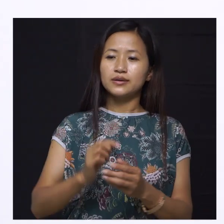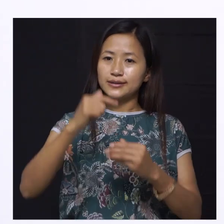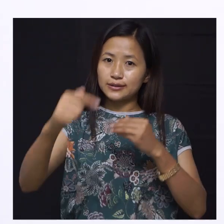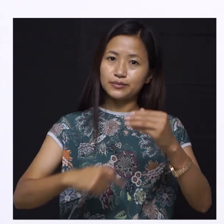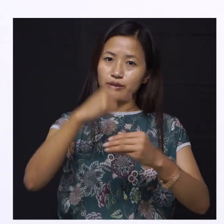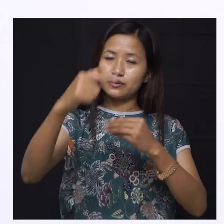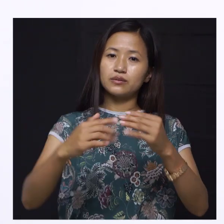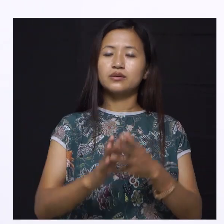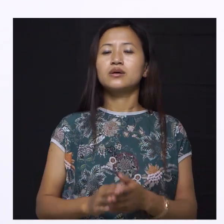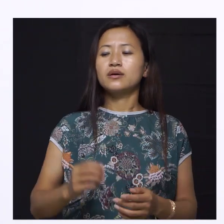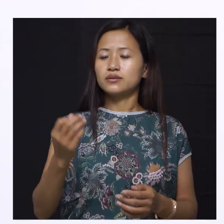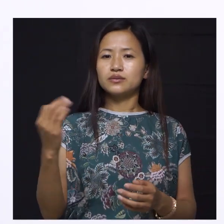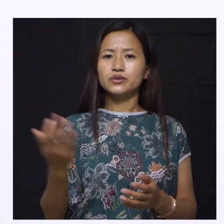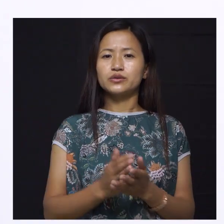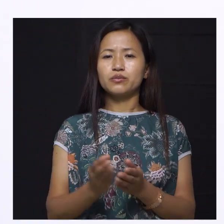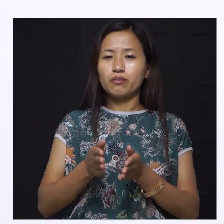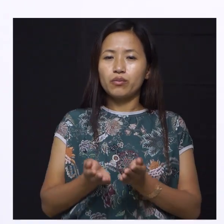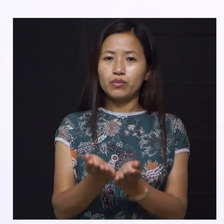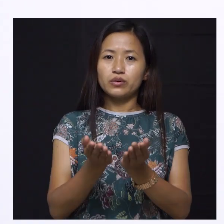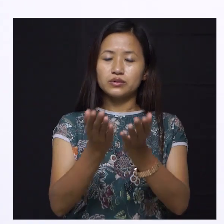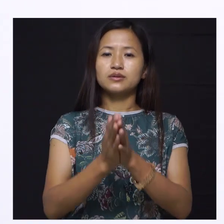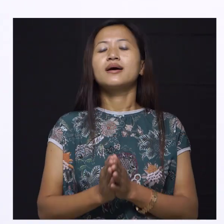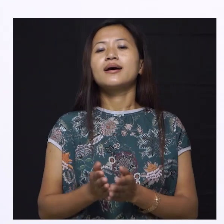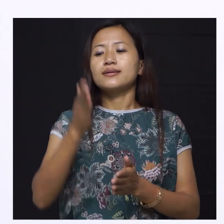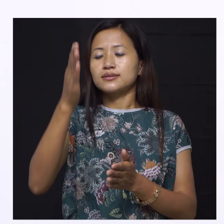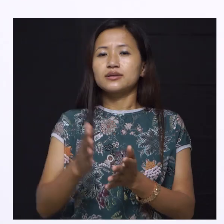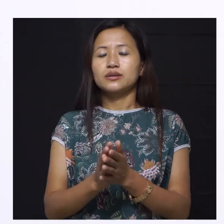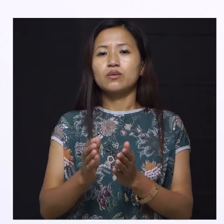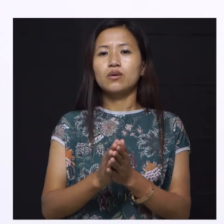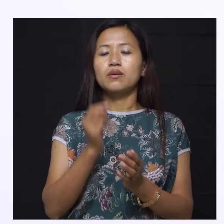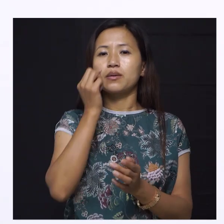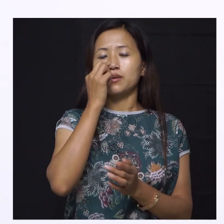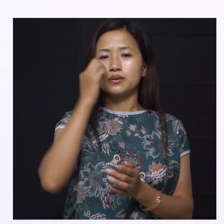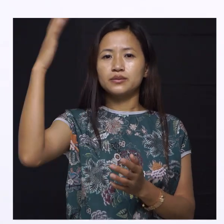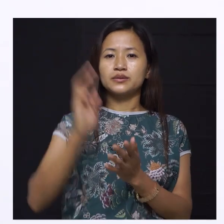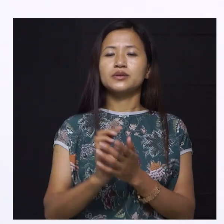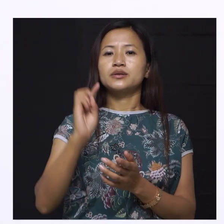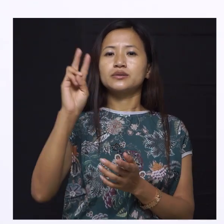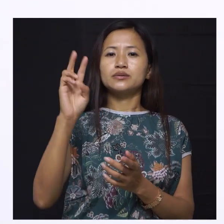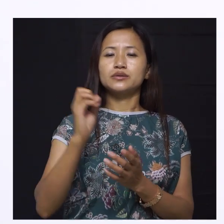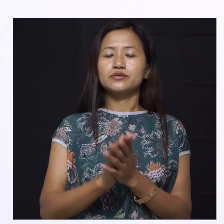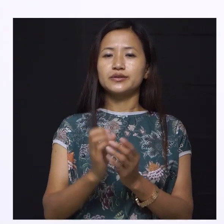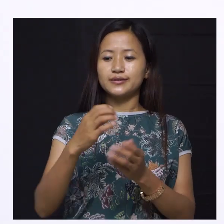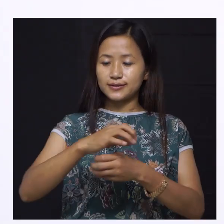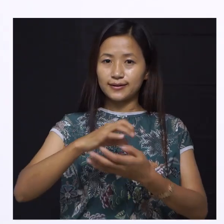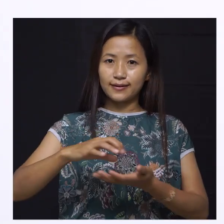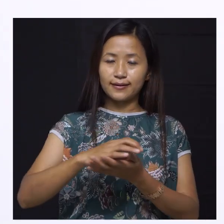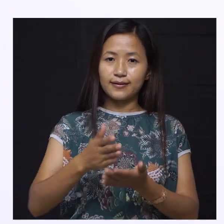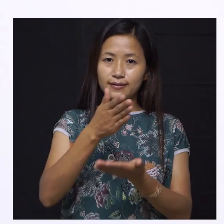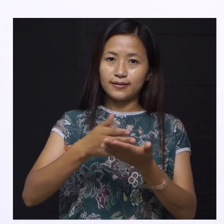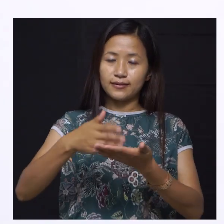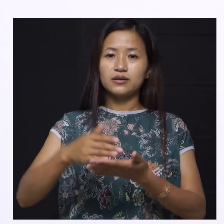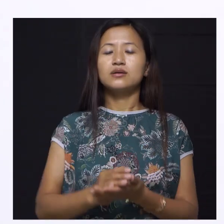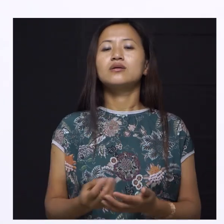wheel, some new boards standing by the wall, etc. Kathleen, a girl of about 20, finishes kneading cake and puts